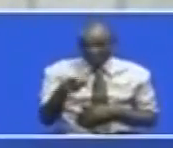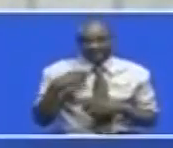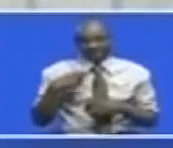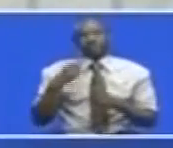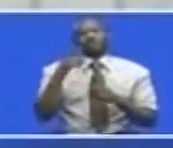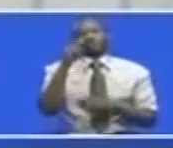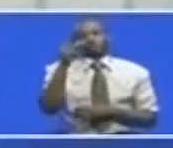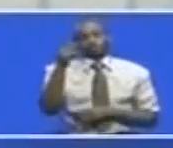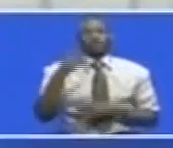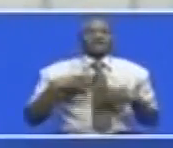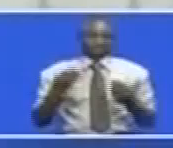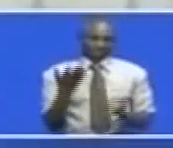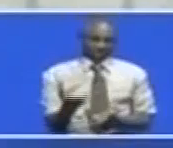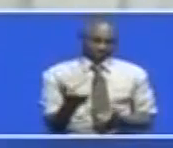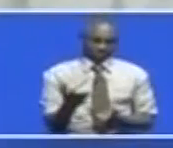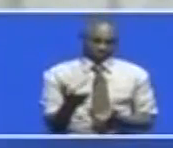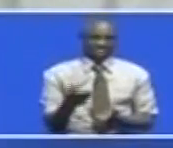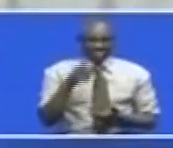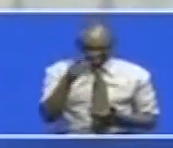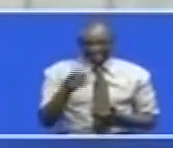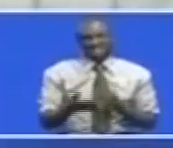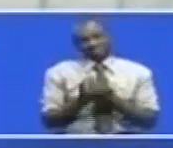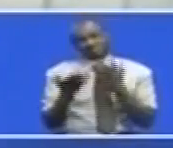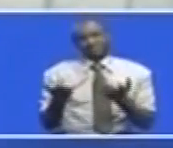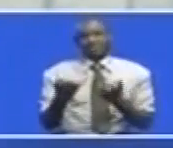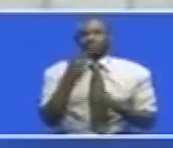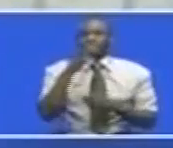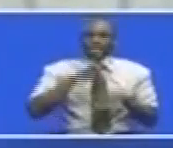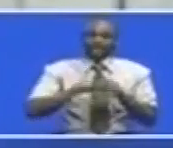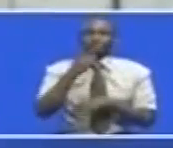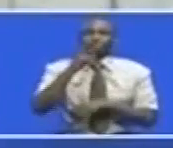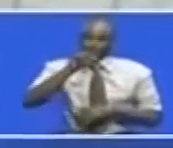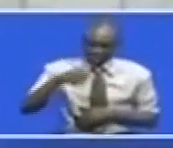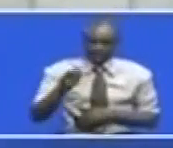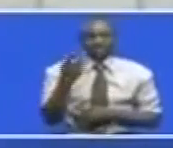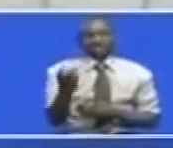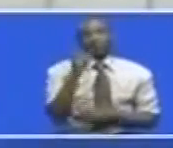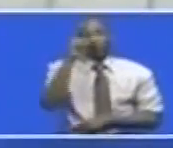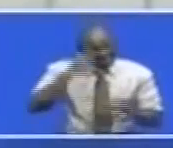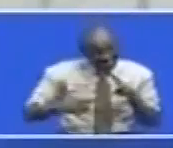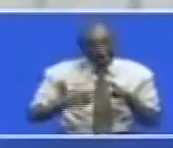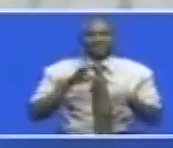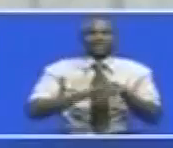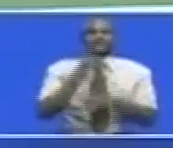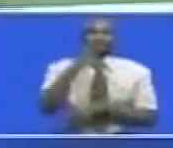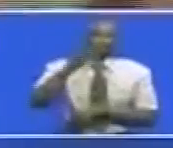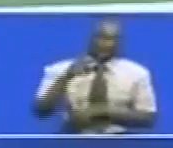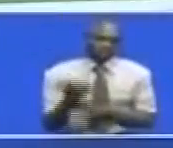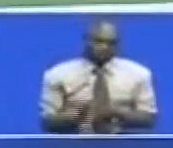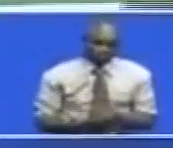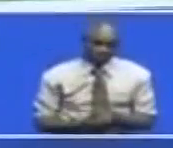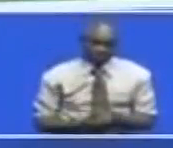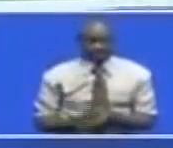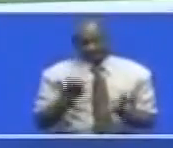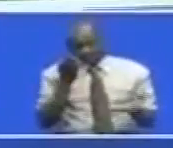TOTO Health to where it is right now, making revenues of about 2 million. In the 1 year that has gone. While he